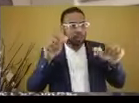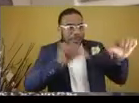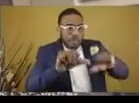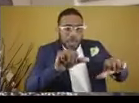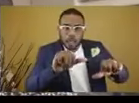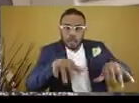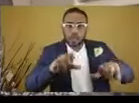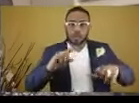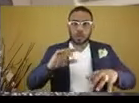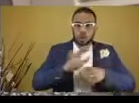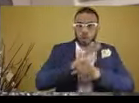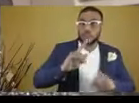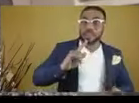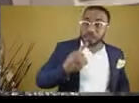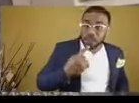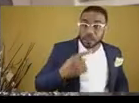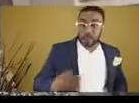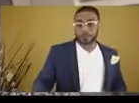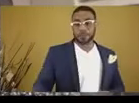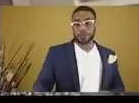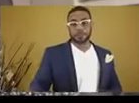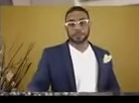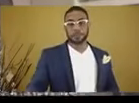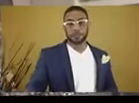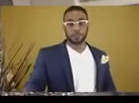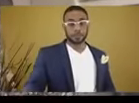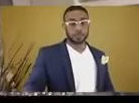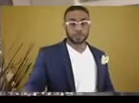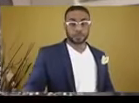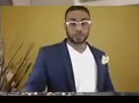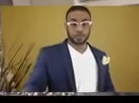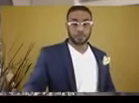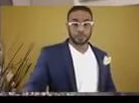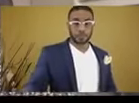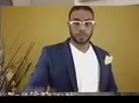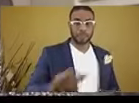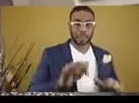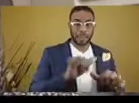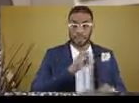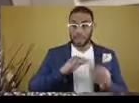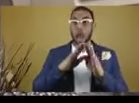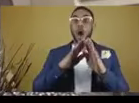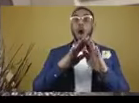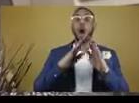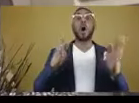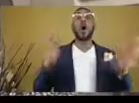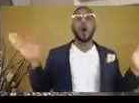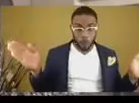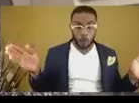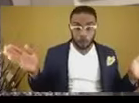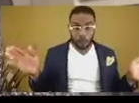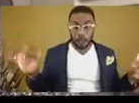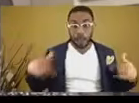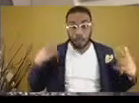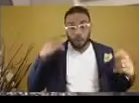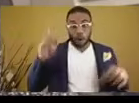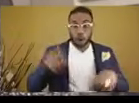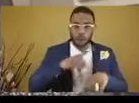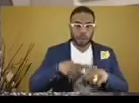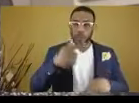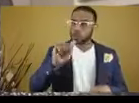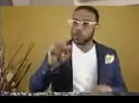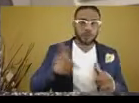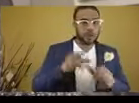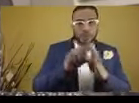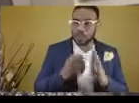COVID seriously. And, you know, unfortunately, Atlanta is open. It has been for quite some time. Georgia was the first state